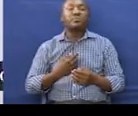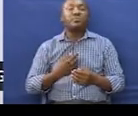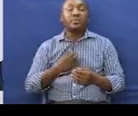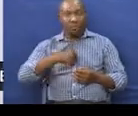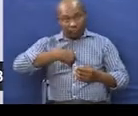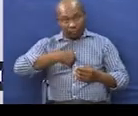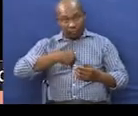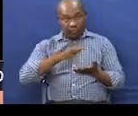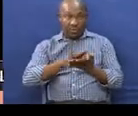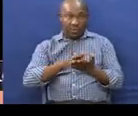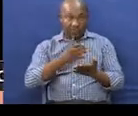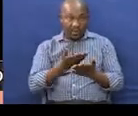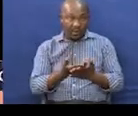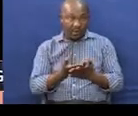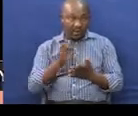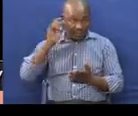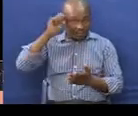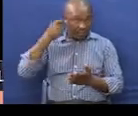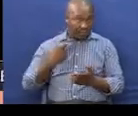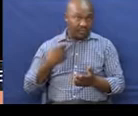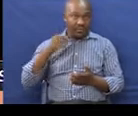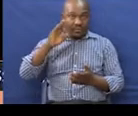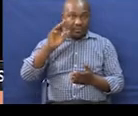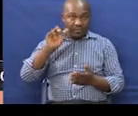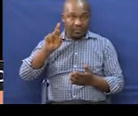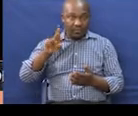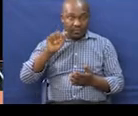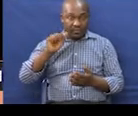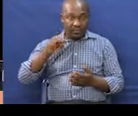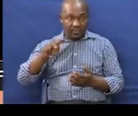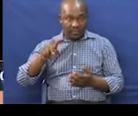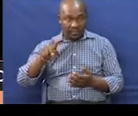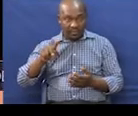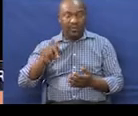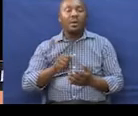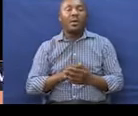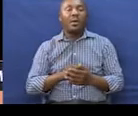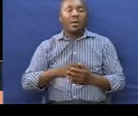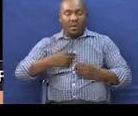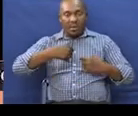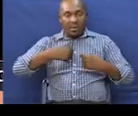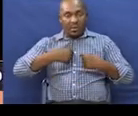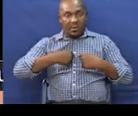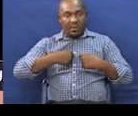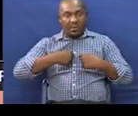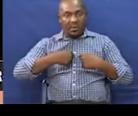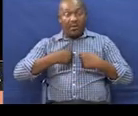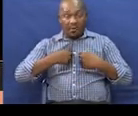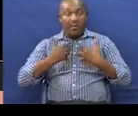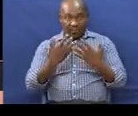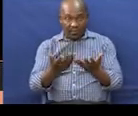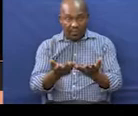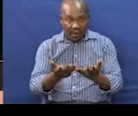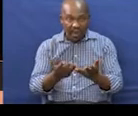Food test. This is the practical experiment which aim to detect the food